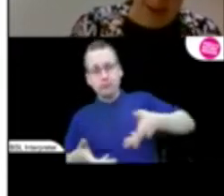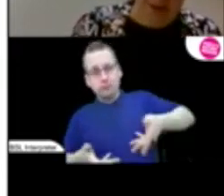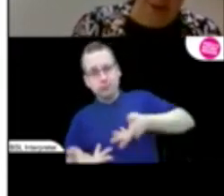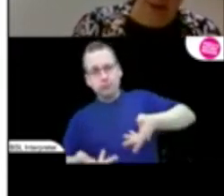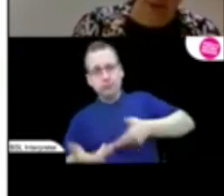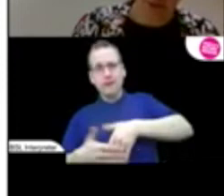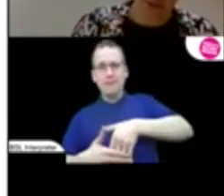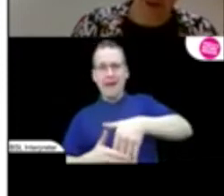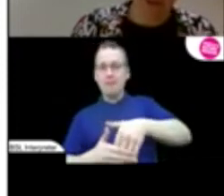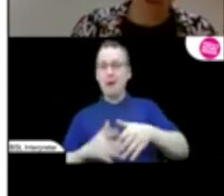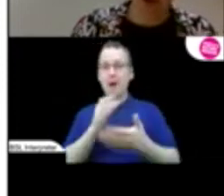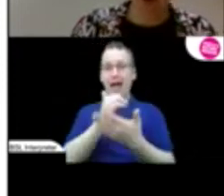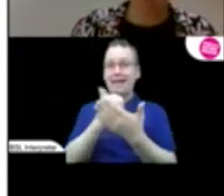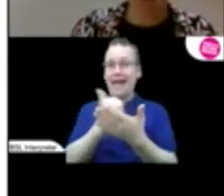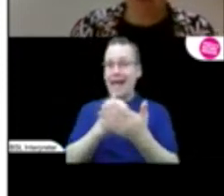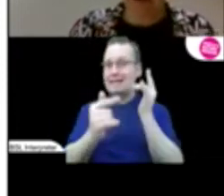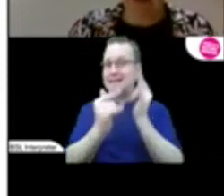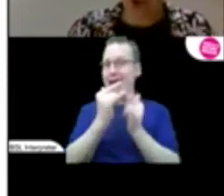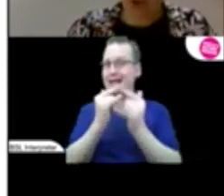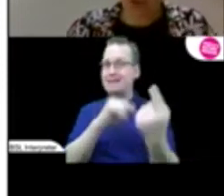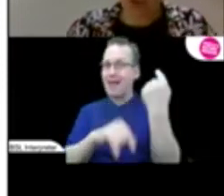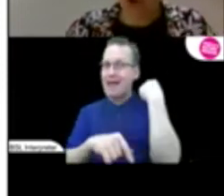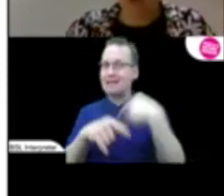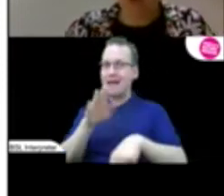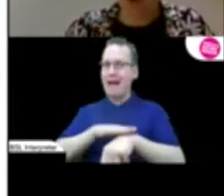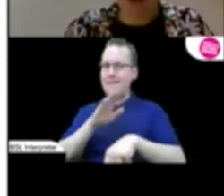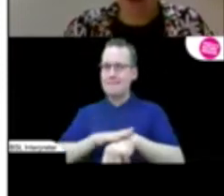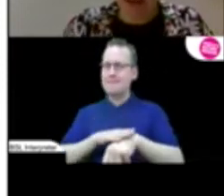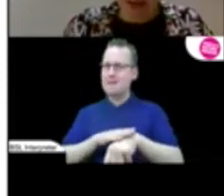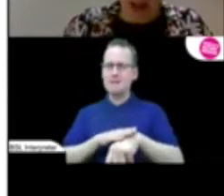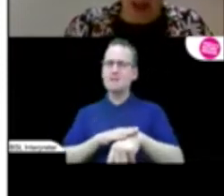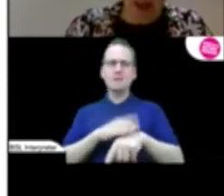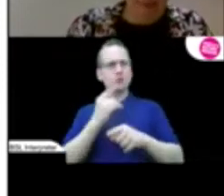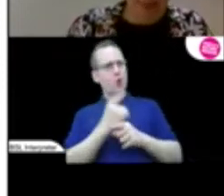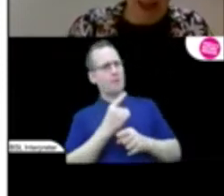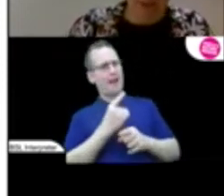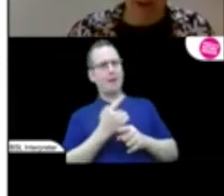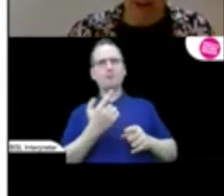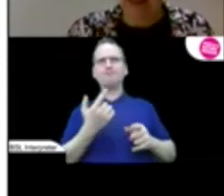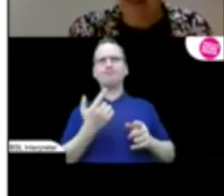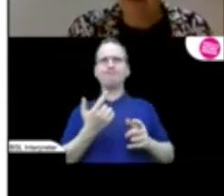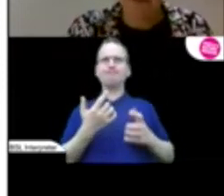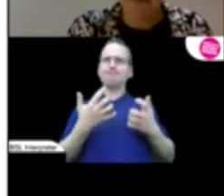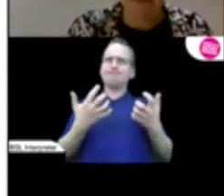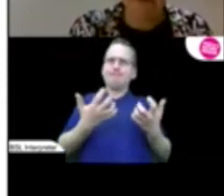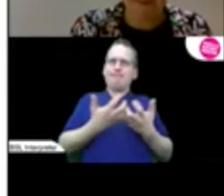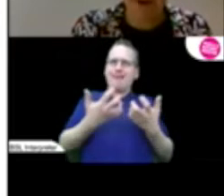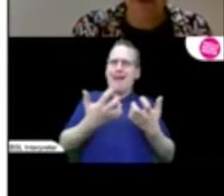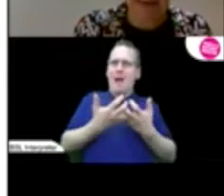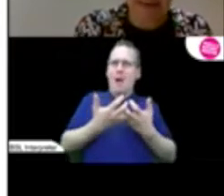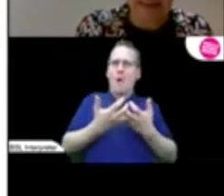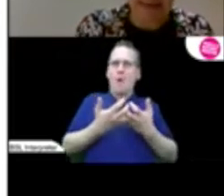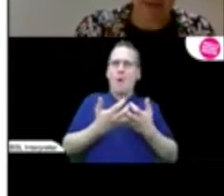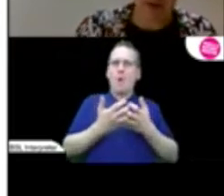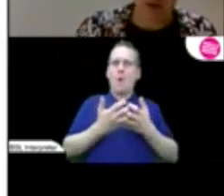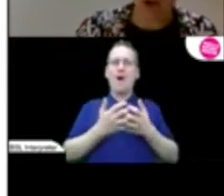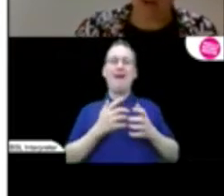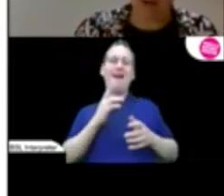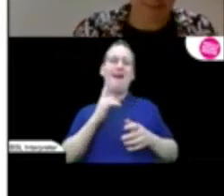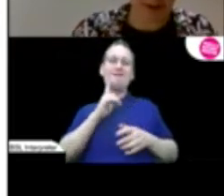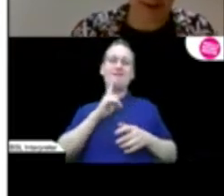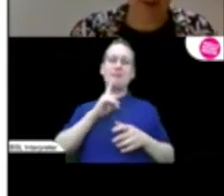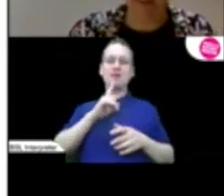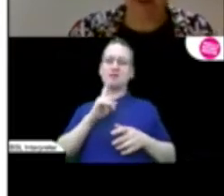But gay sex scandals at this time led to concerns about how a class of effeminate elites